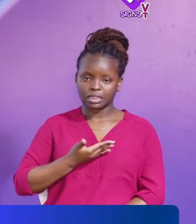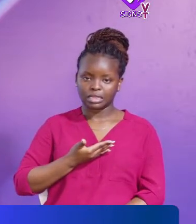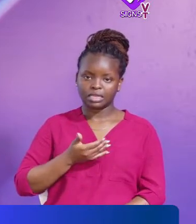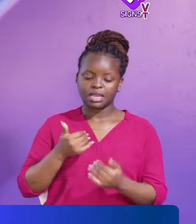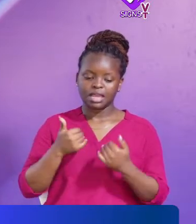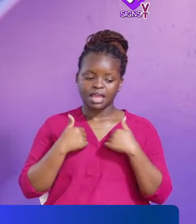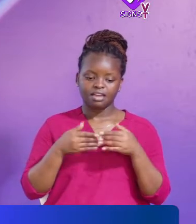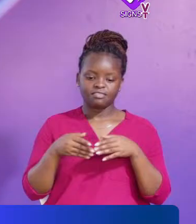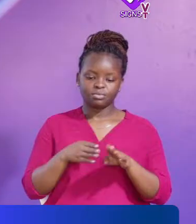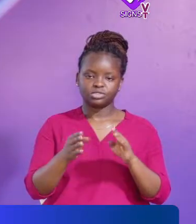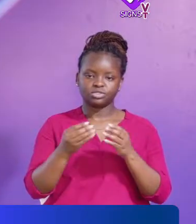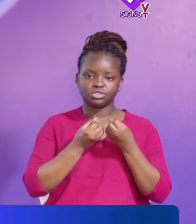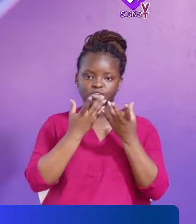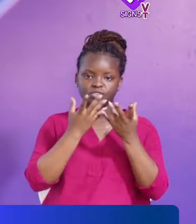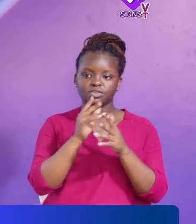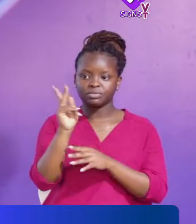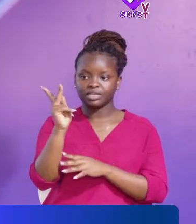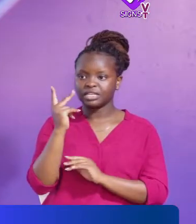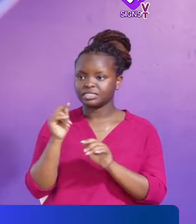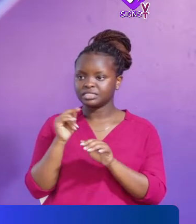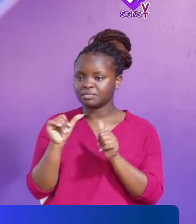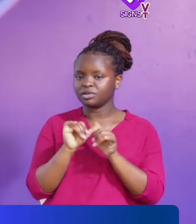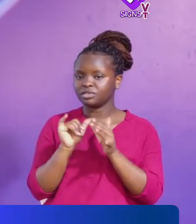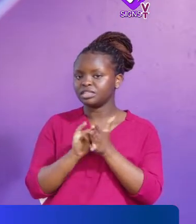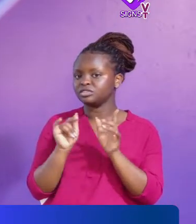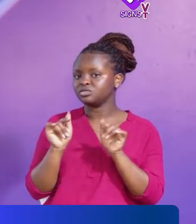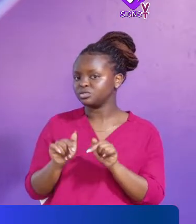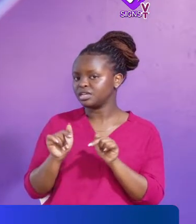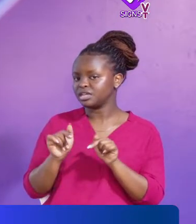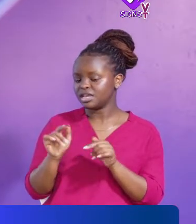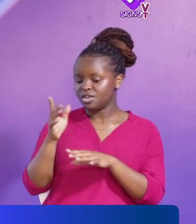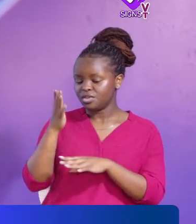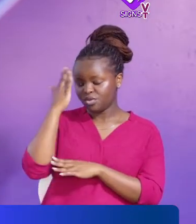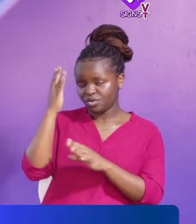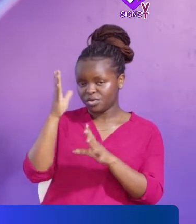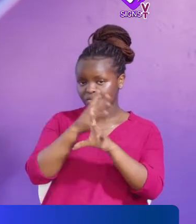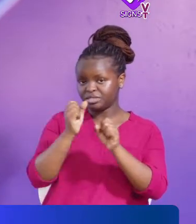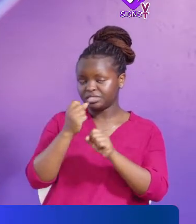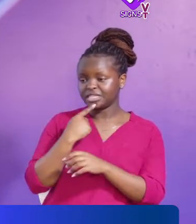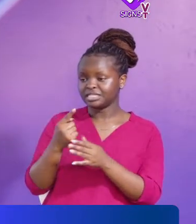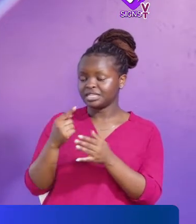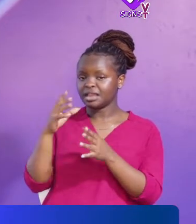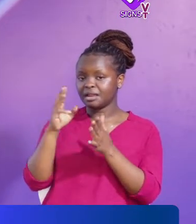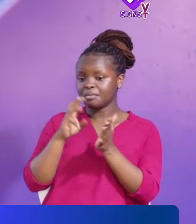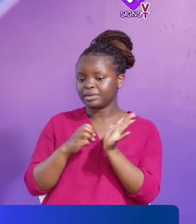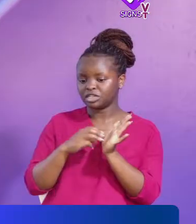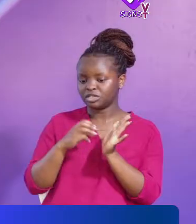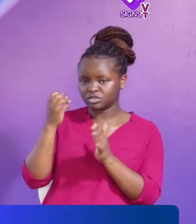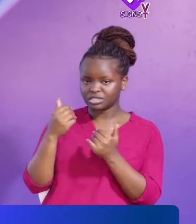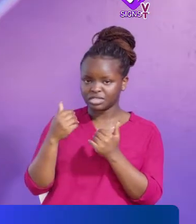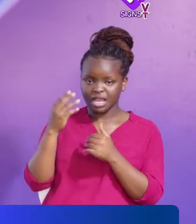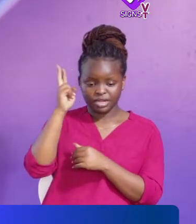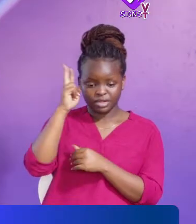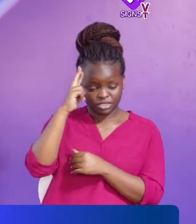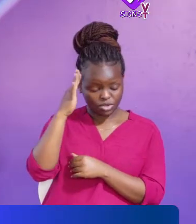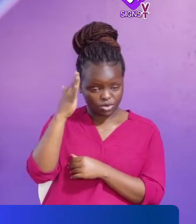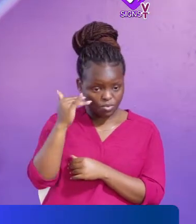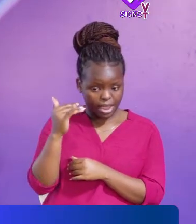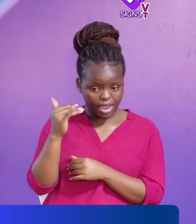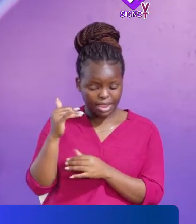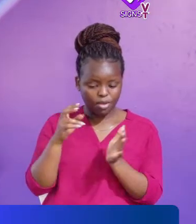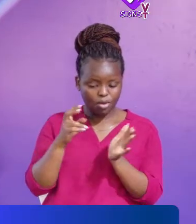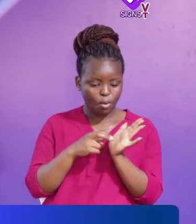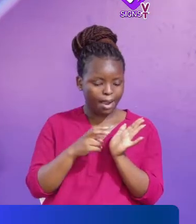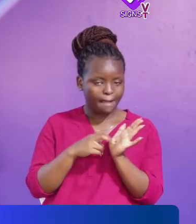a chance to inform Kenyans about it today. You know, the president said in Machakos, the reason why Ukambani is behind